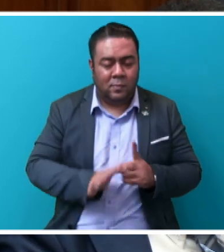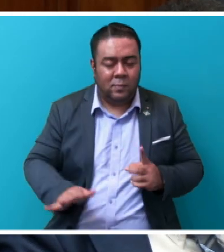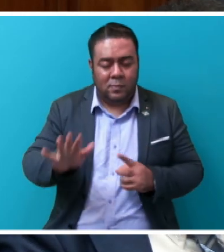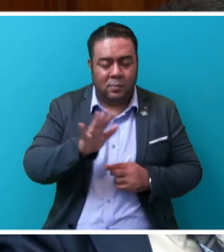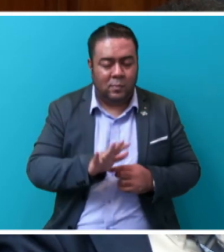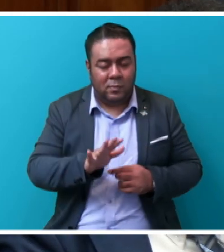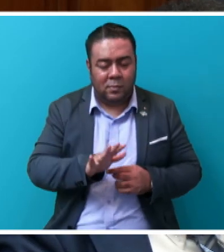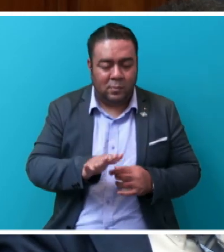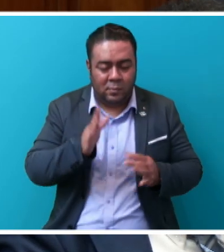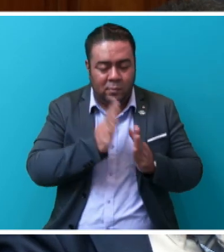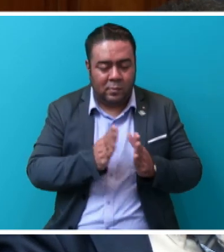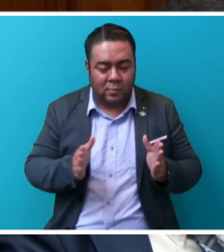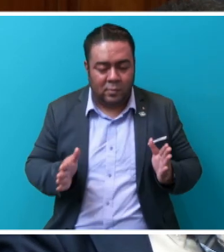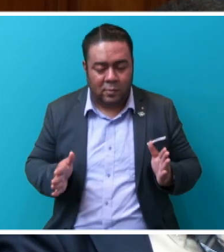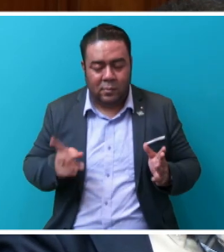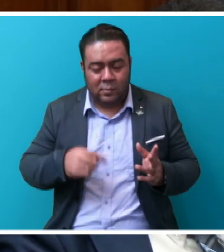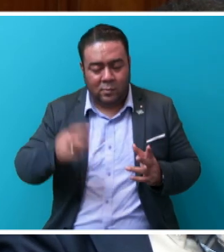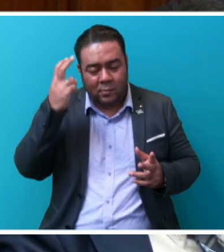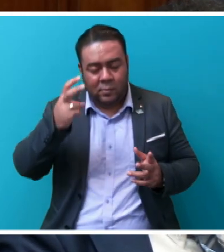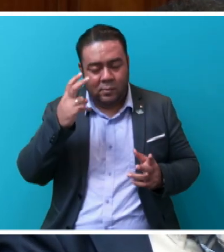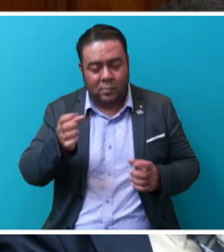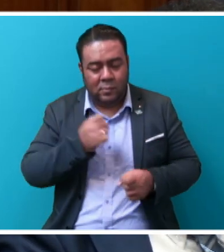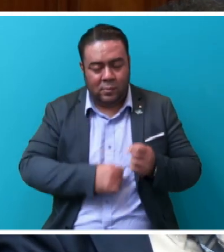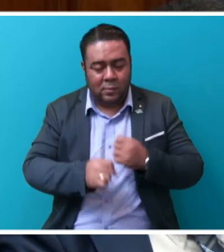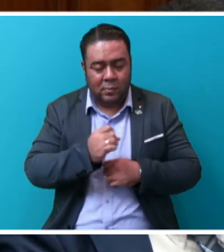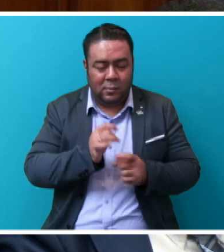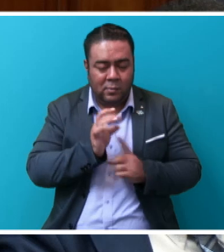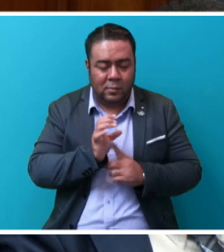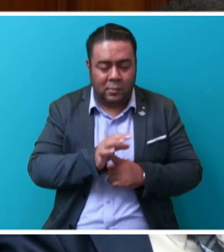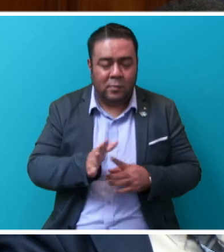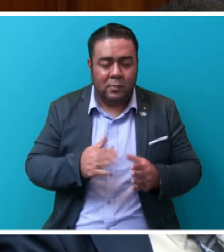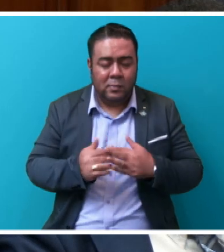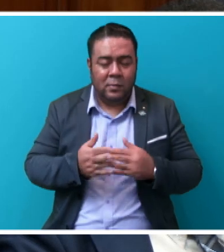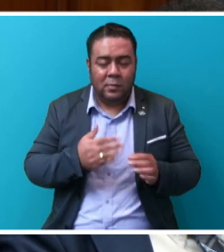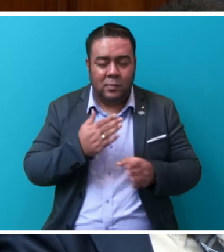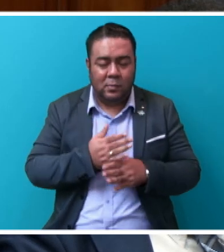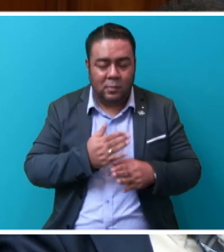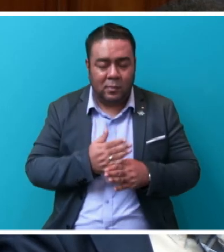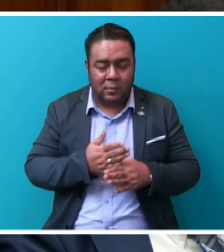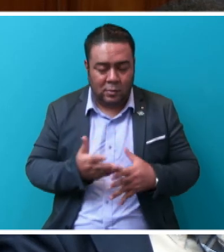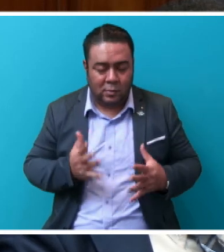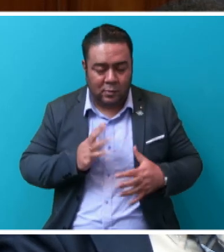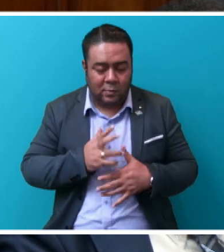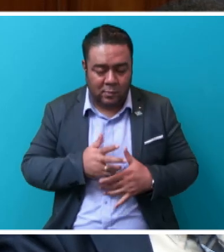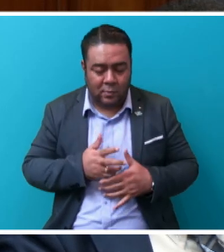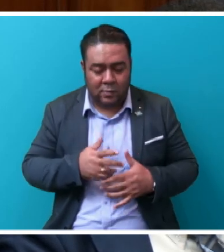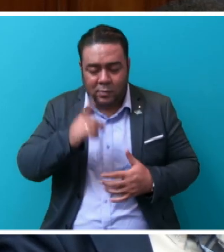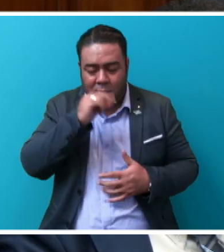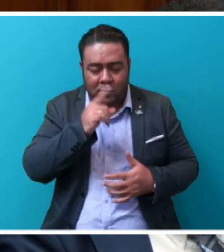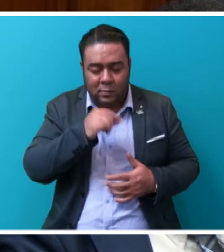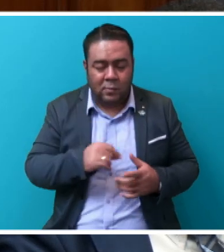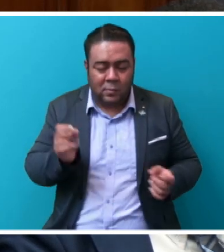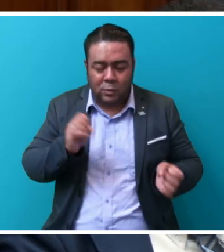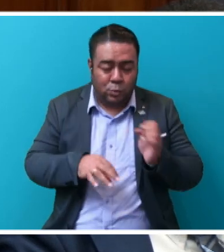industries. These trainings have become essential in building a workforce that is adaptable and capable of